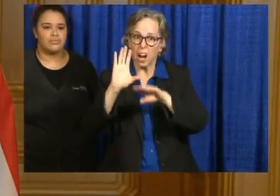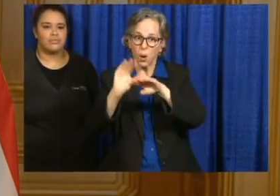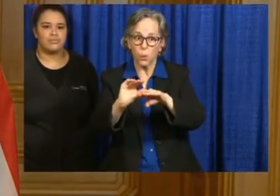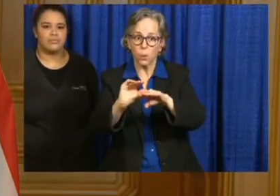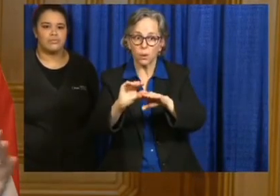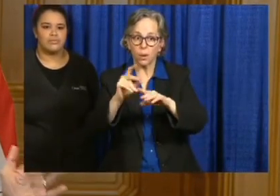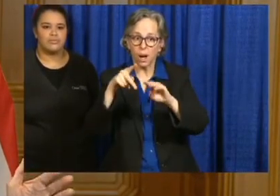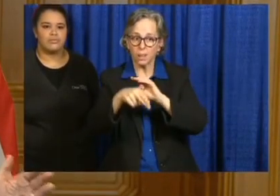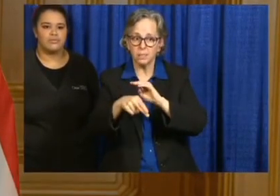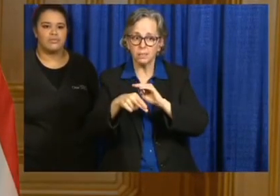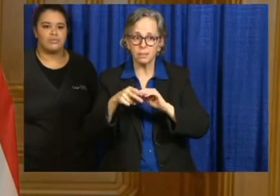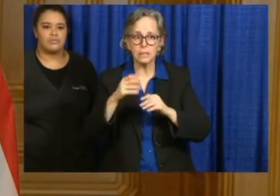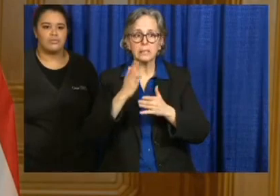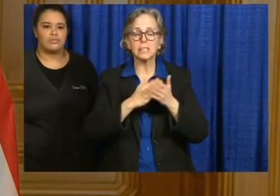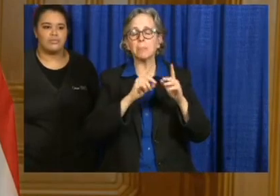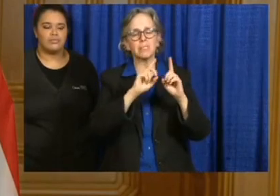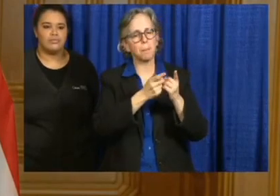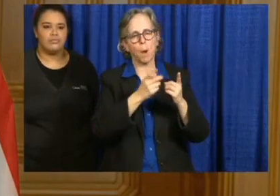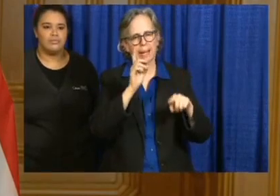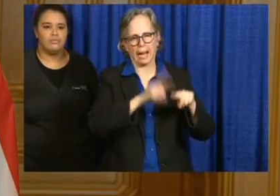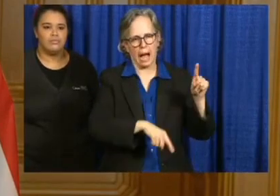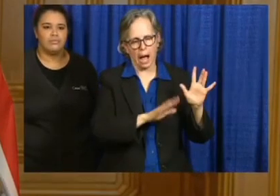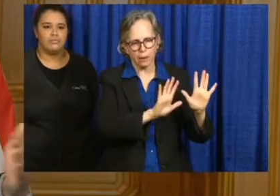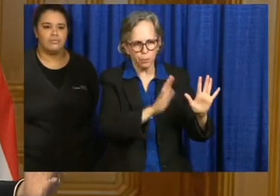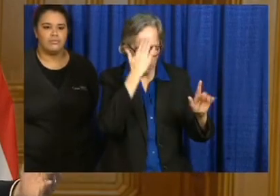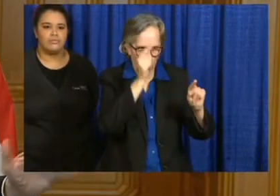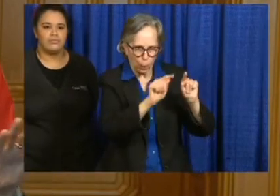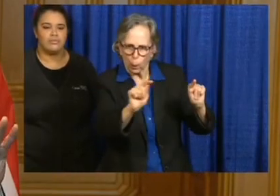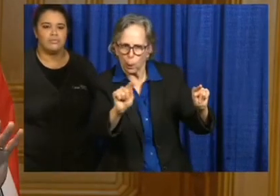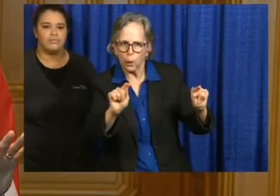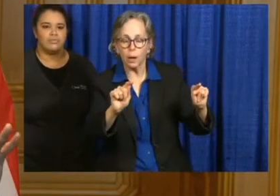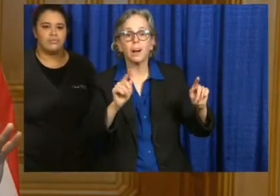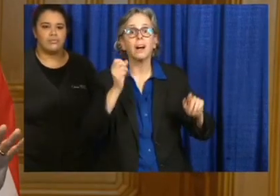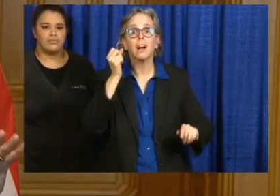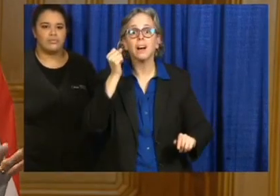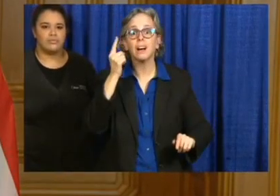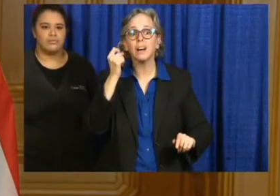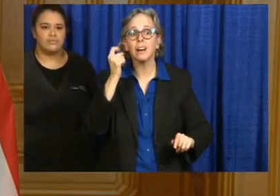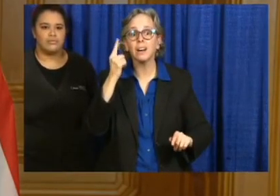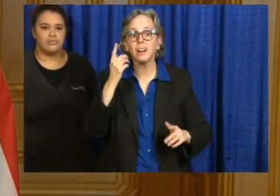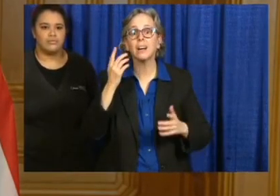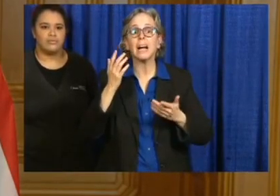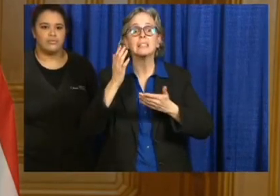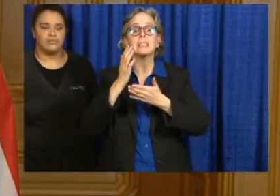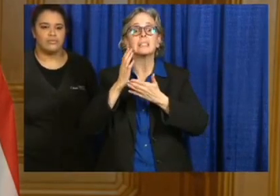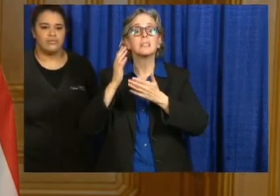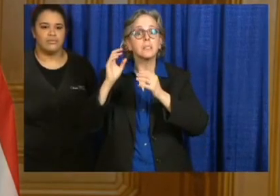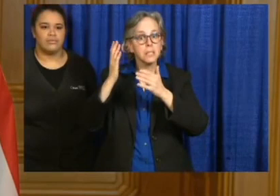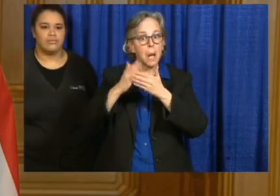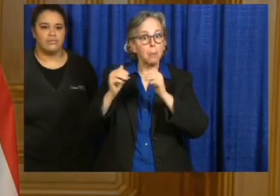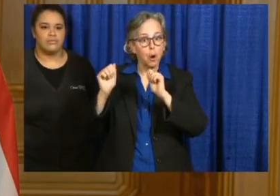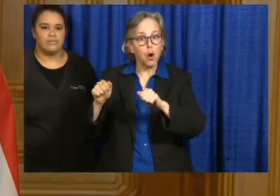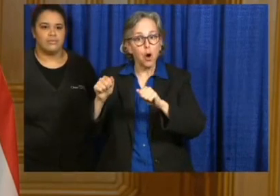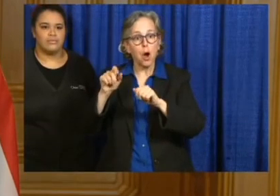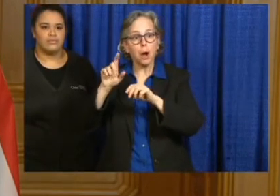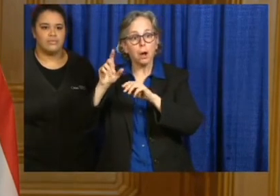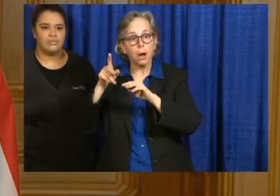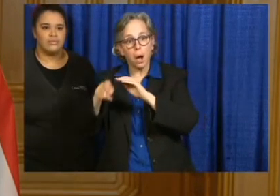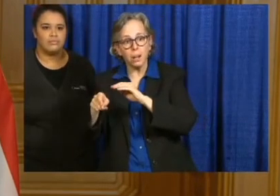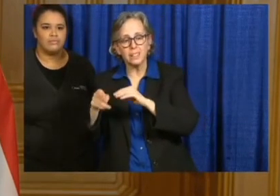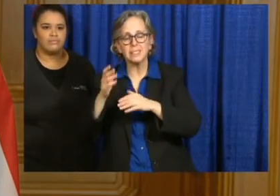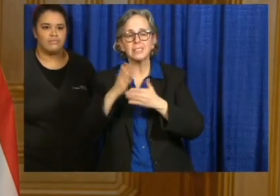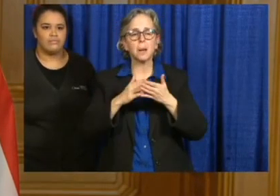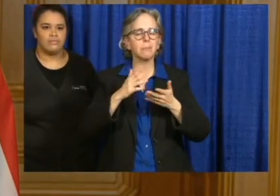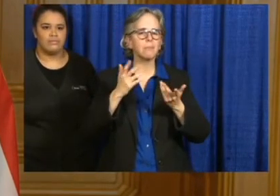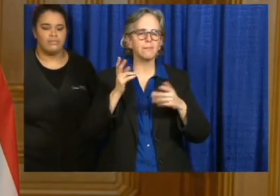also knew that candidly, for policy reasons, there would be other areas that we would be exempt from that. So we'll have more in